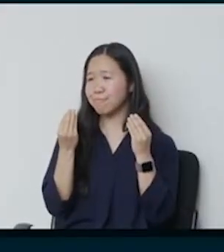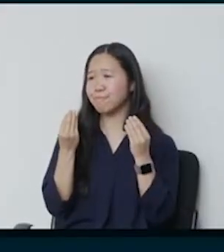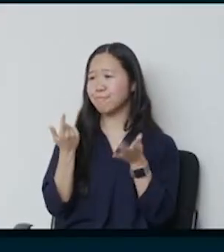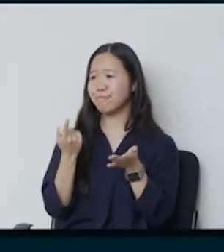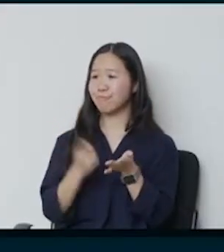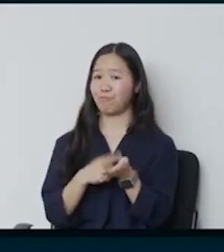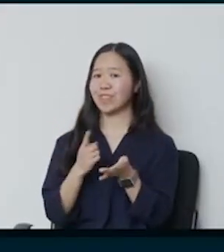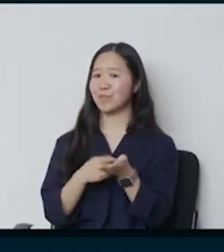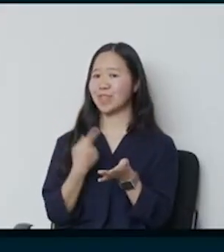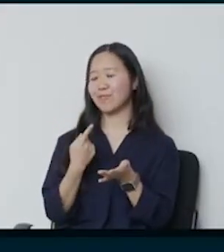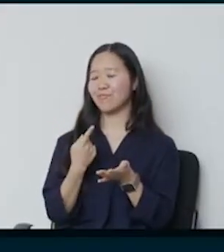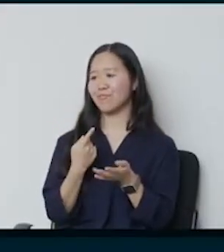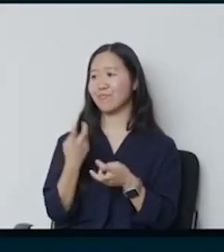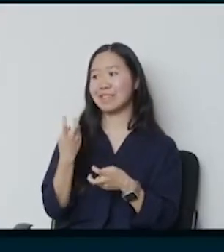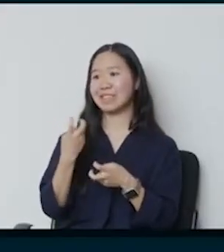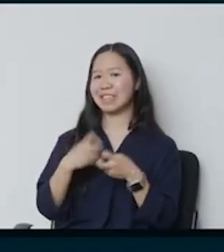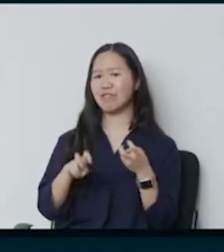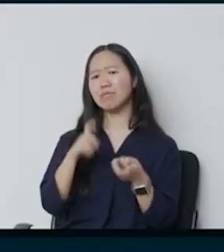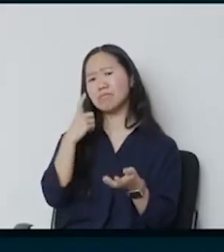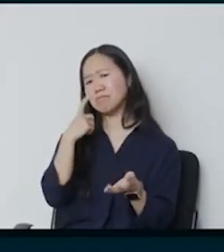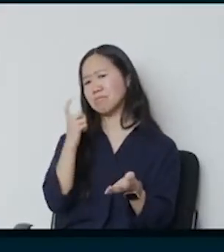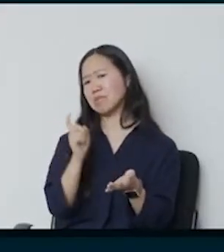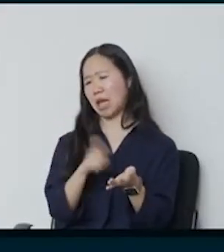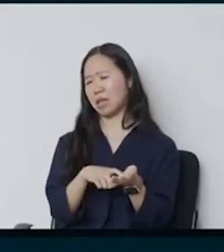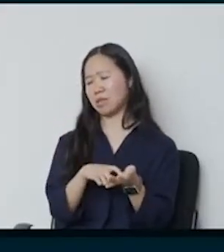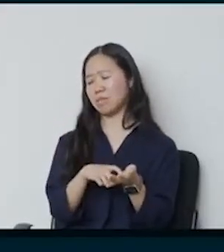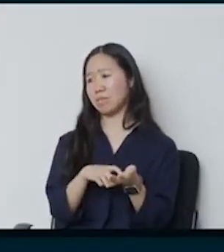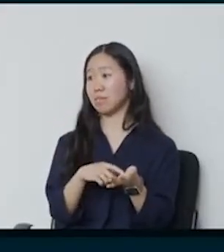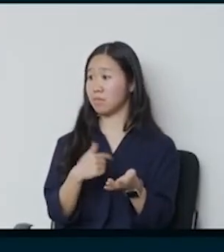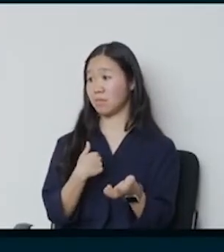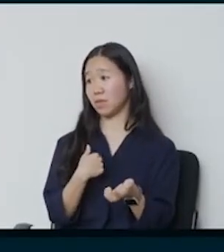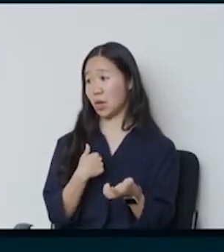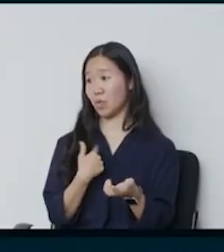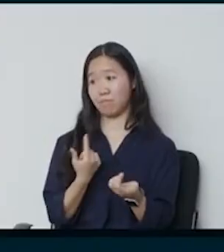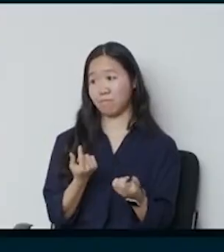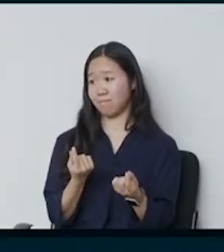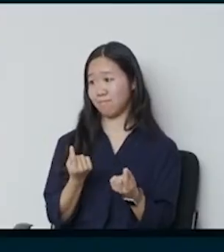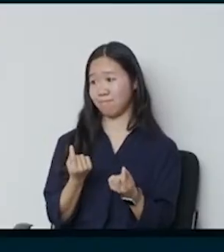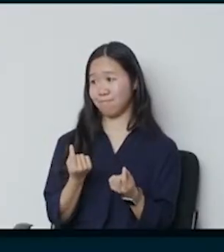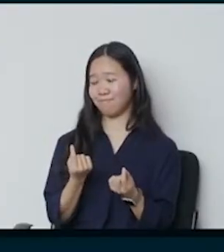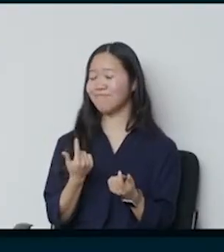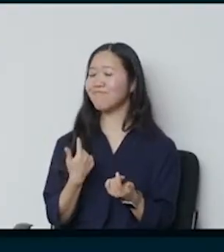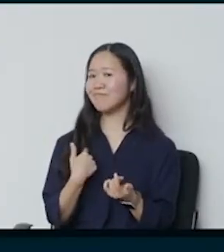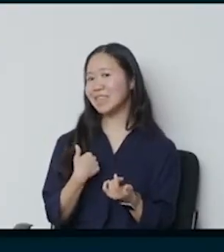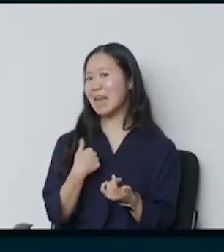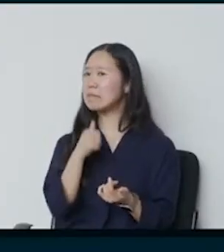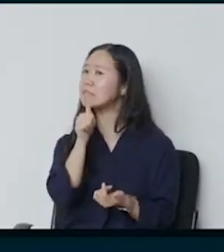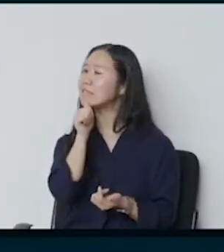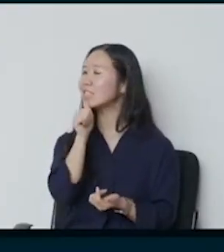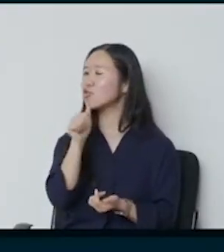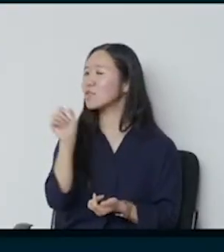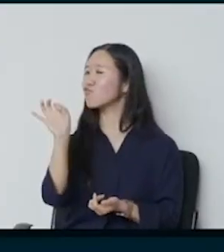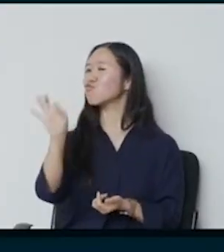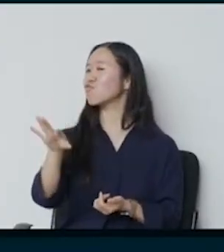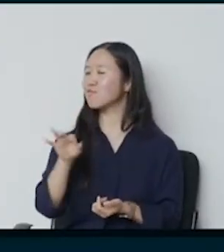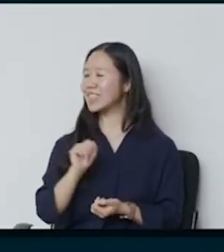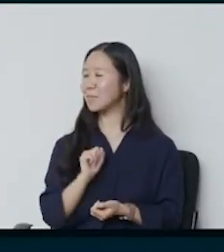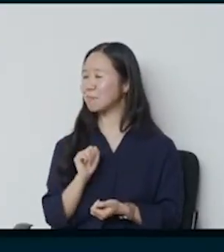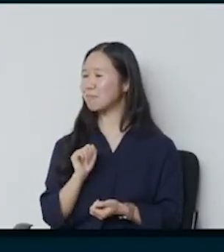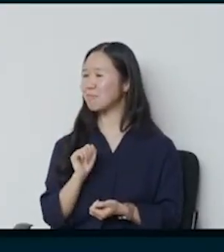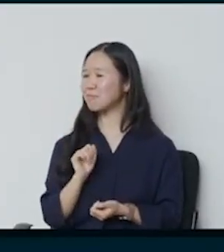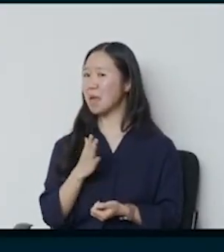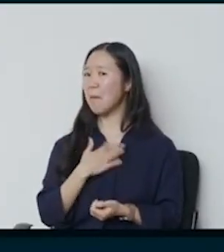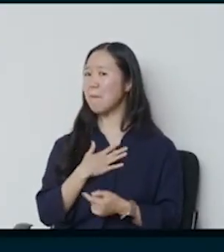sometimes it's very difficult to tell. So I have a super secret bonus tip. This is my